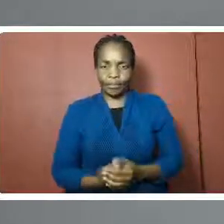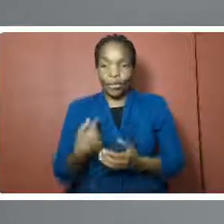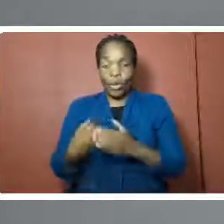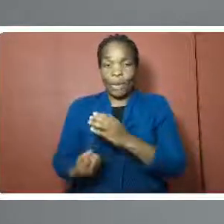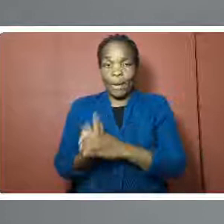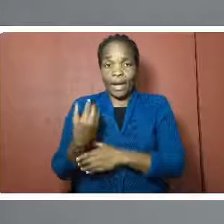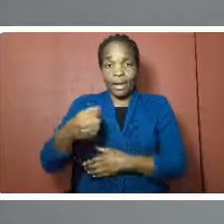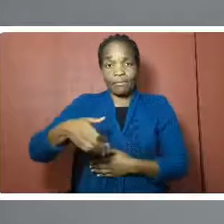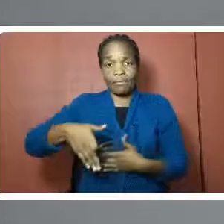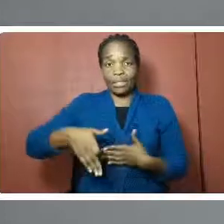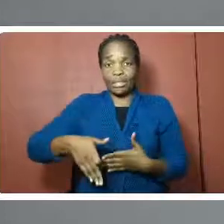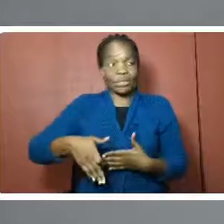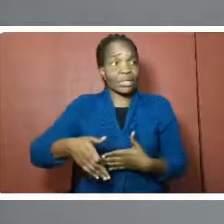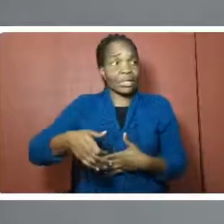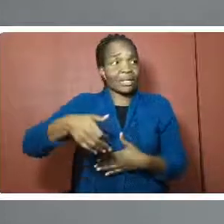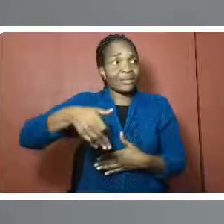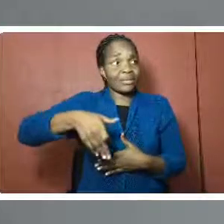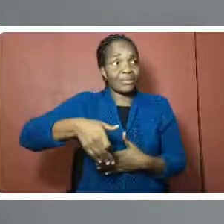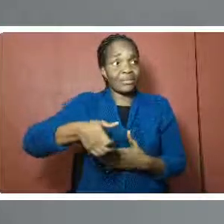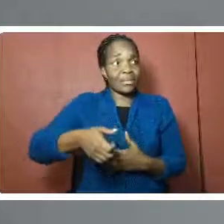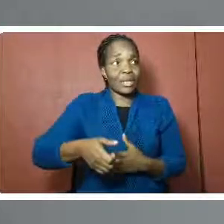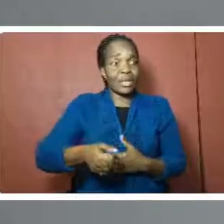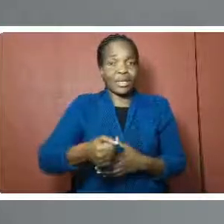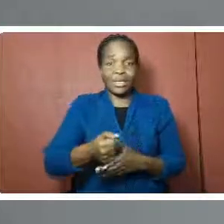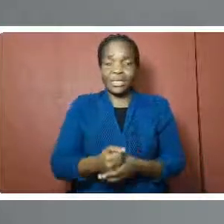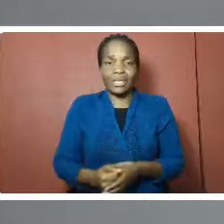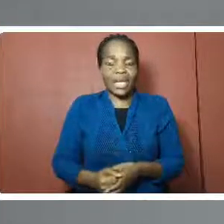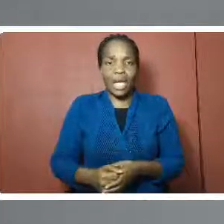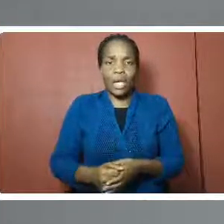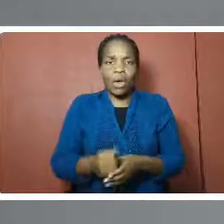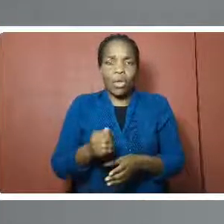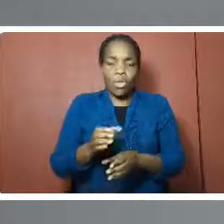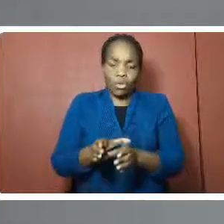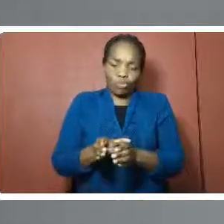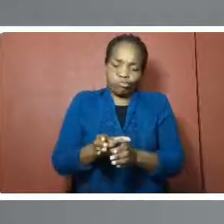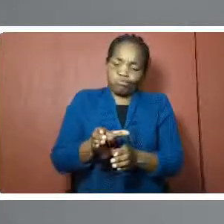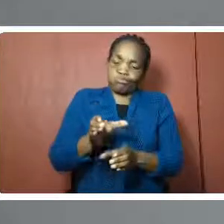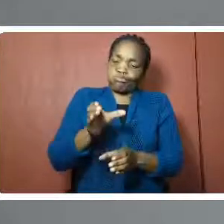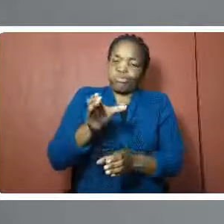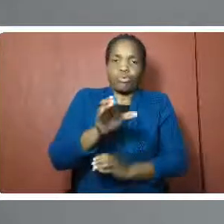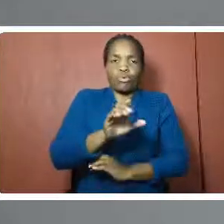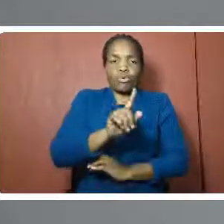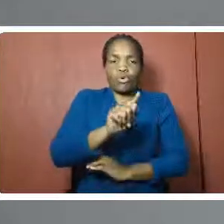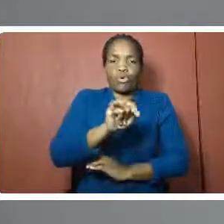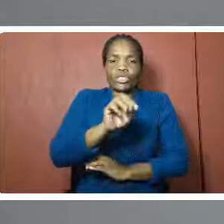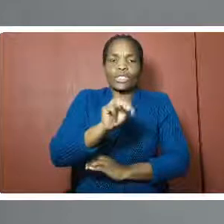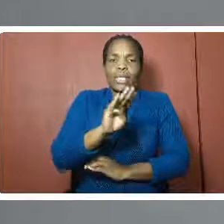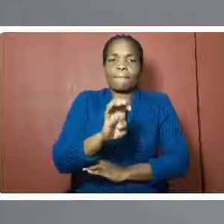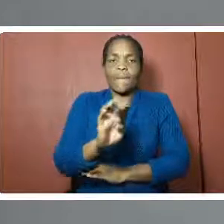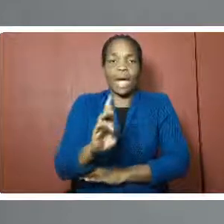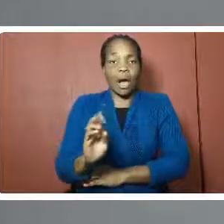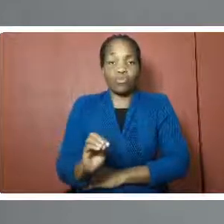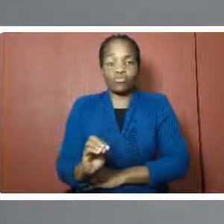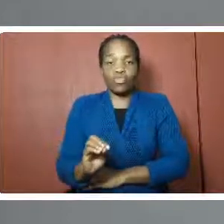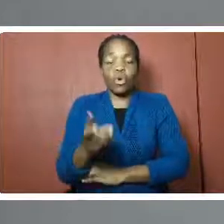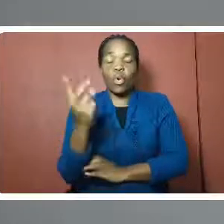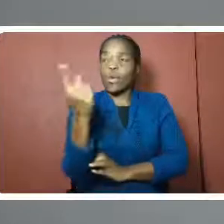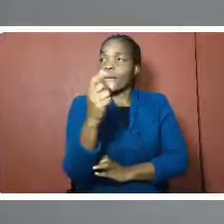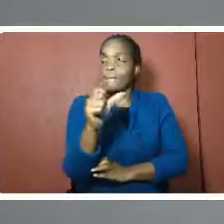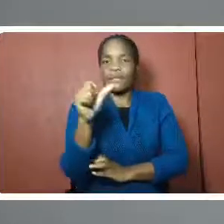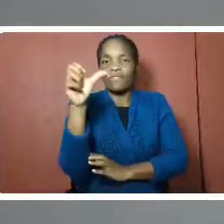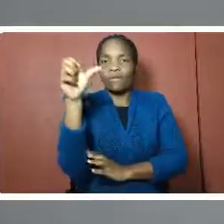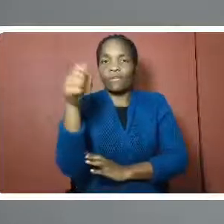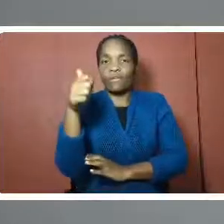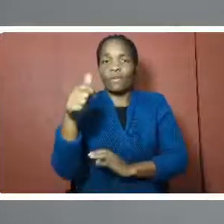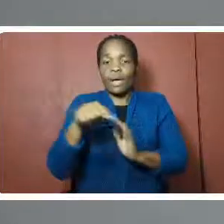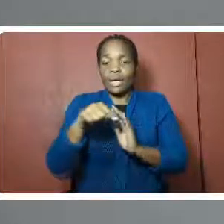and we don't have timber growing here, or construction timber, so we import everything. We started importing from